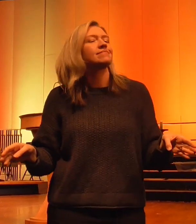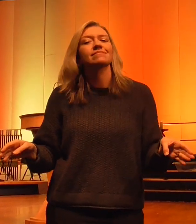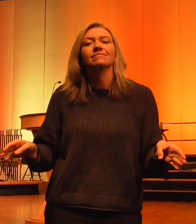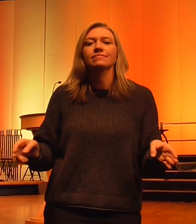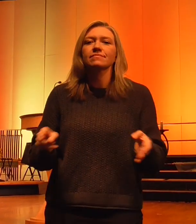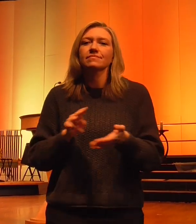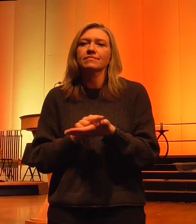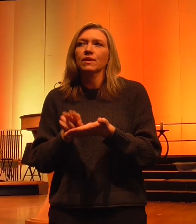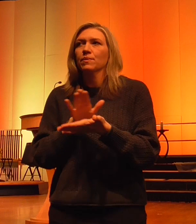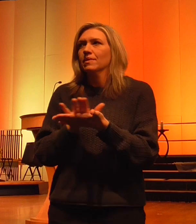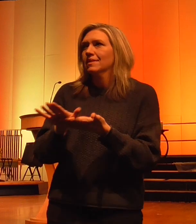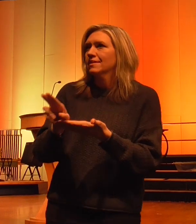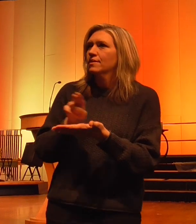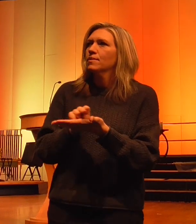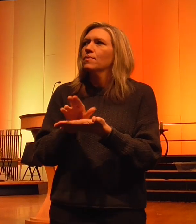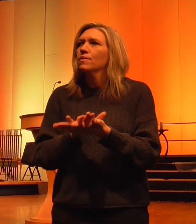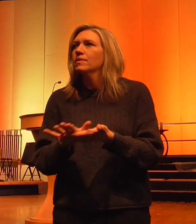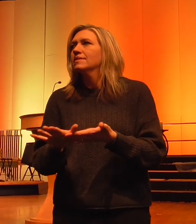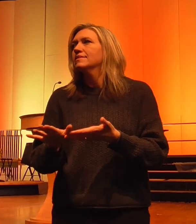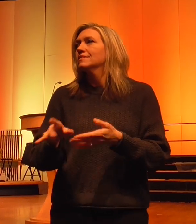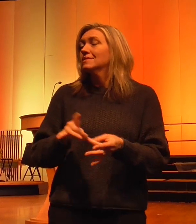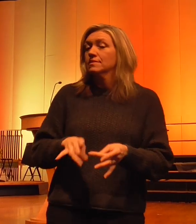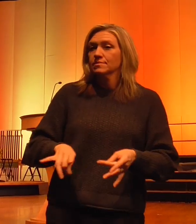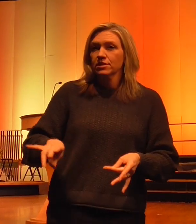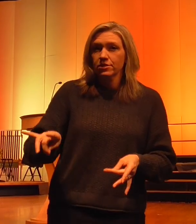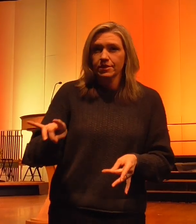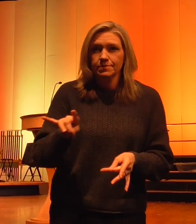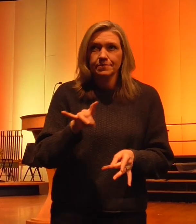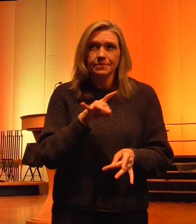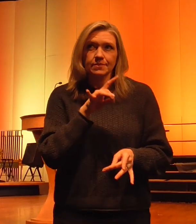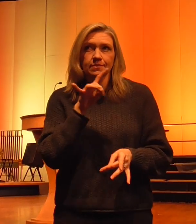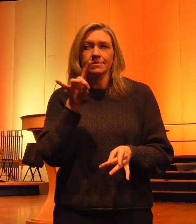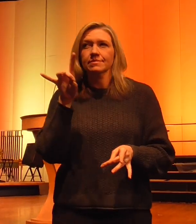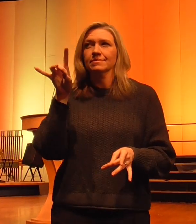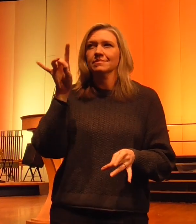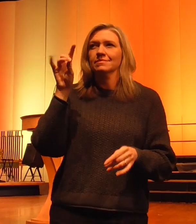Holy, holy, holy. Spirit